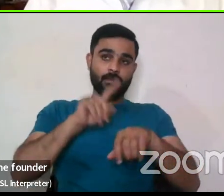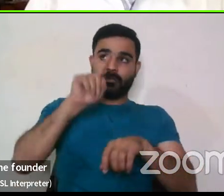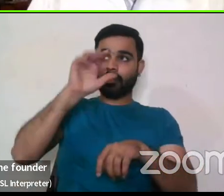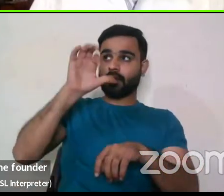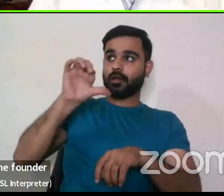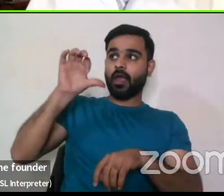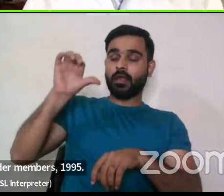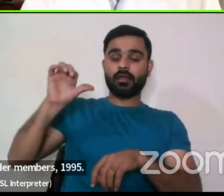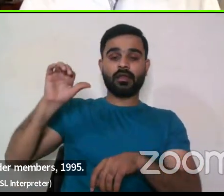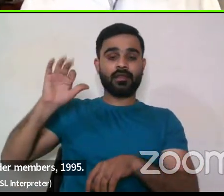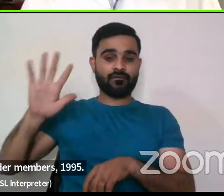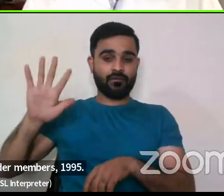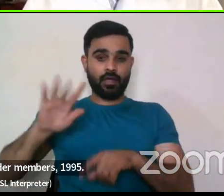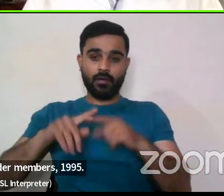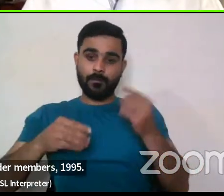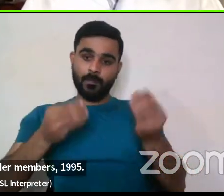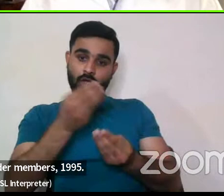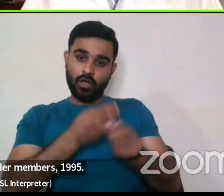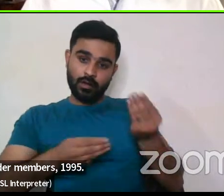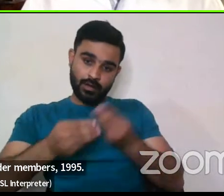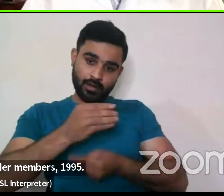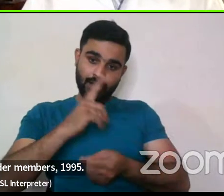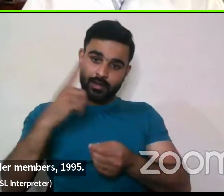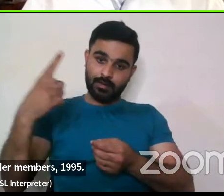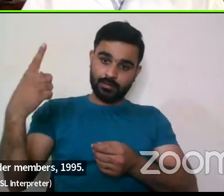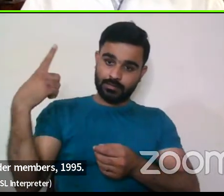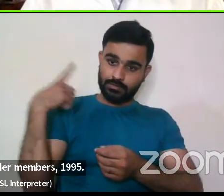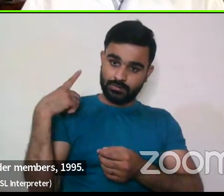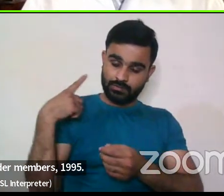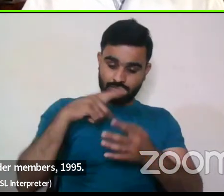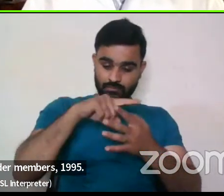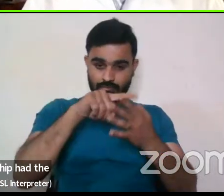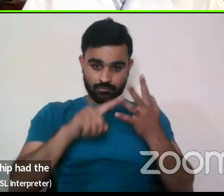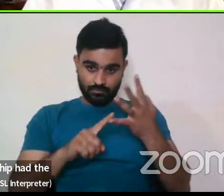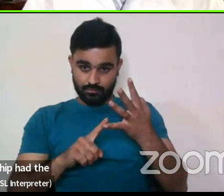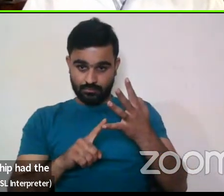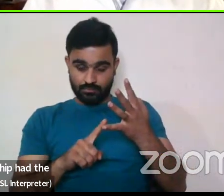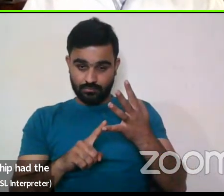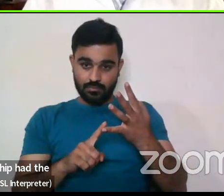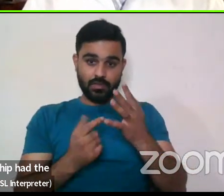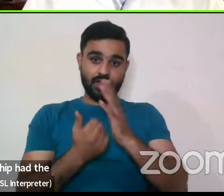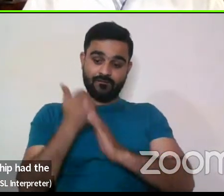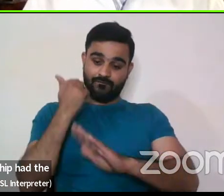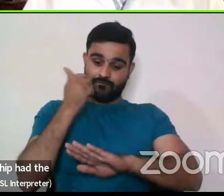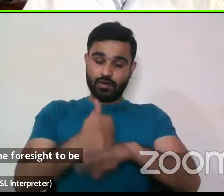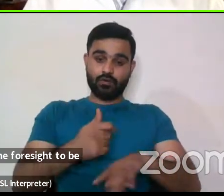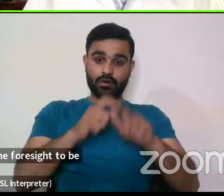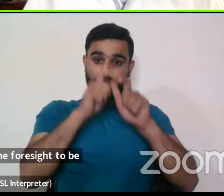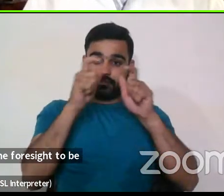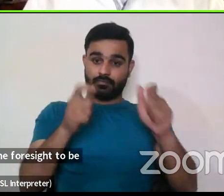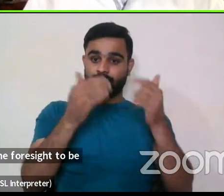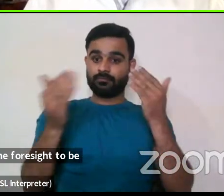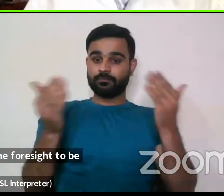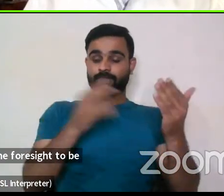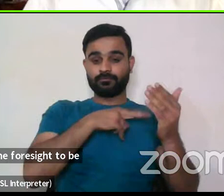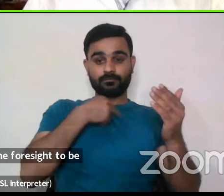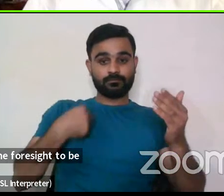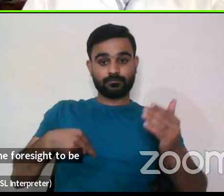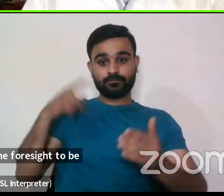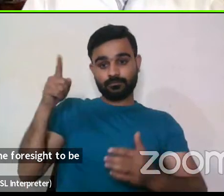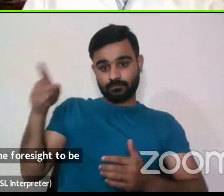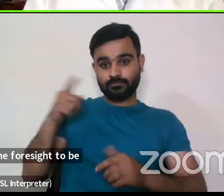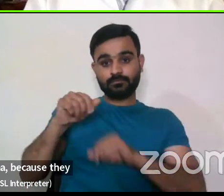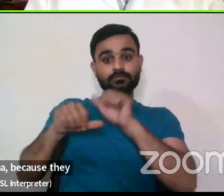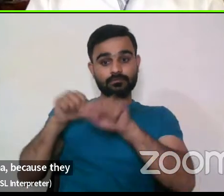In that sense, the political leadership had the foresight to be a founder member. You just have to compare it with China because they missed that